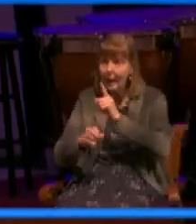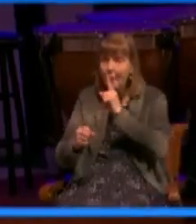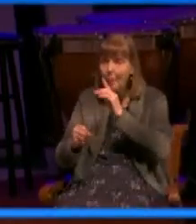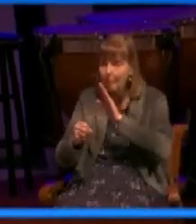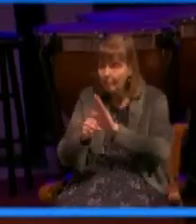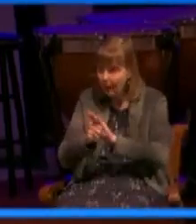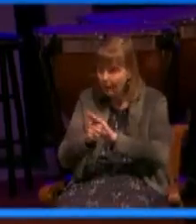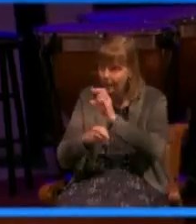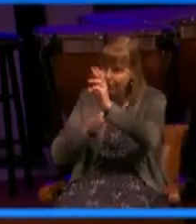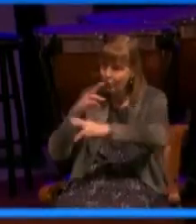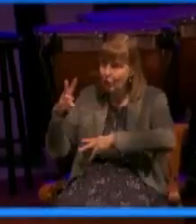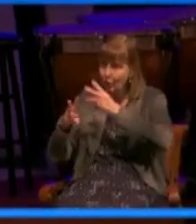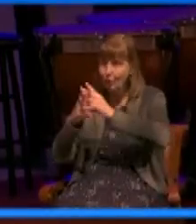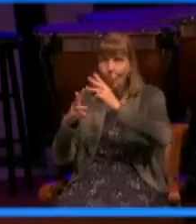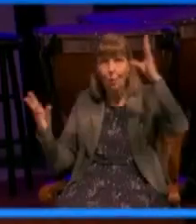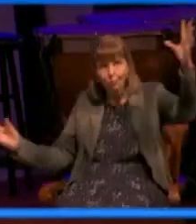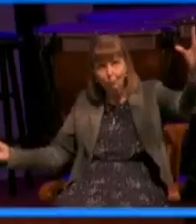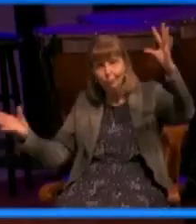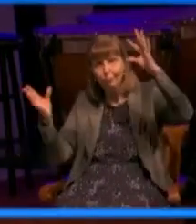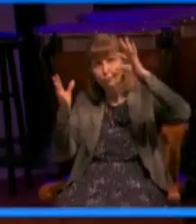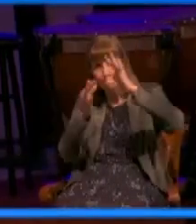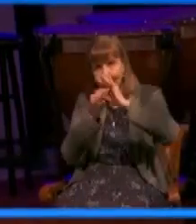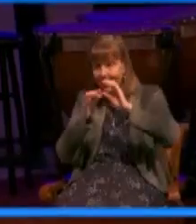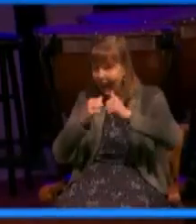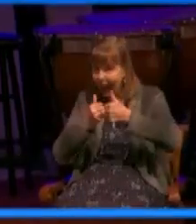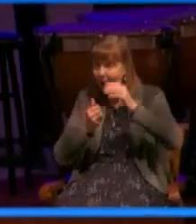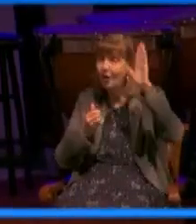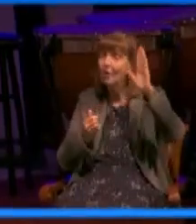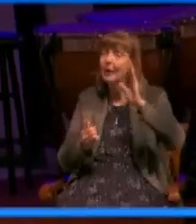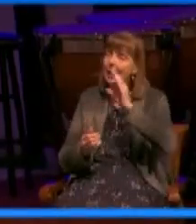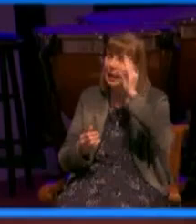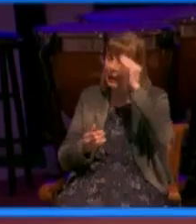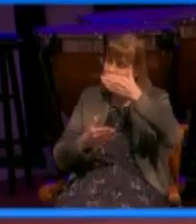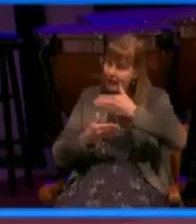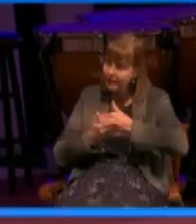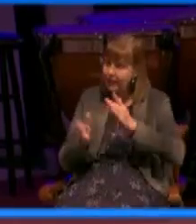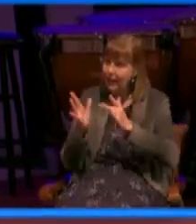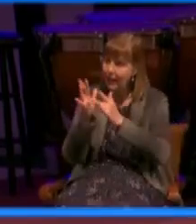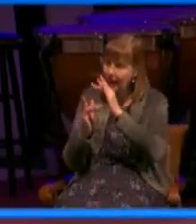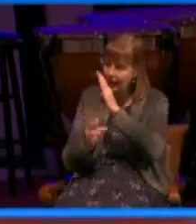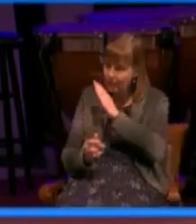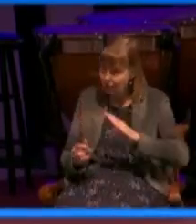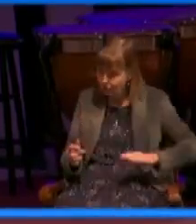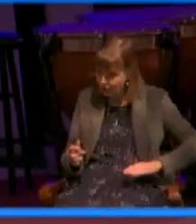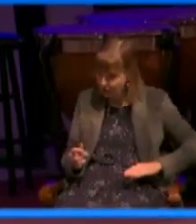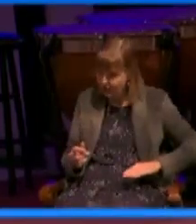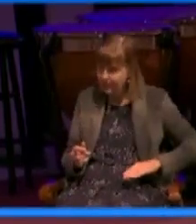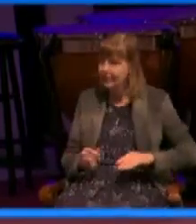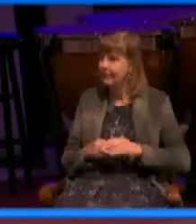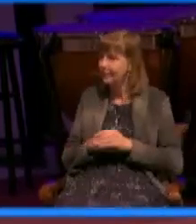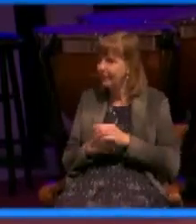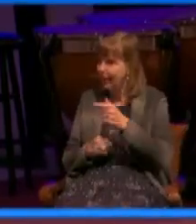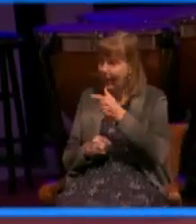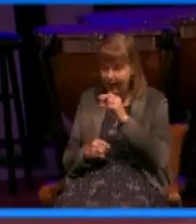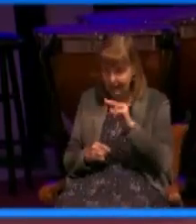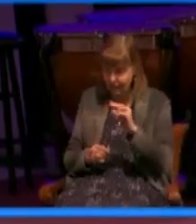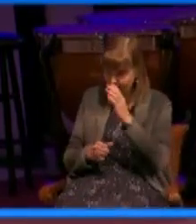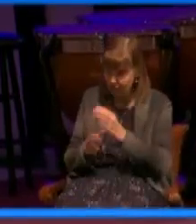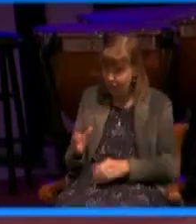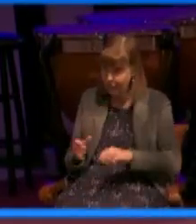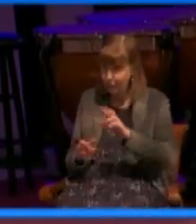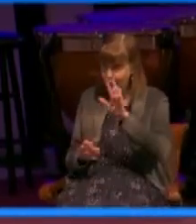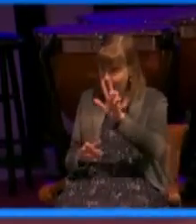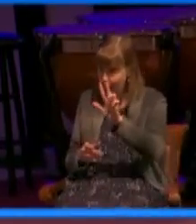world to himself through his Son, Jesus Christ. In fact, this promise finds its first announcement in Genesis chapter 3, verse 15.